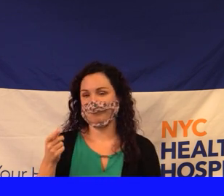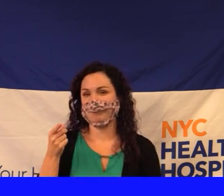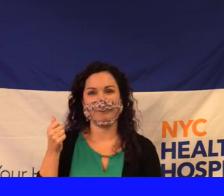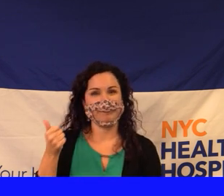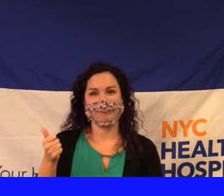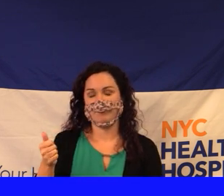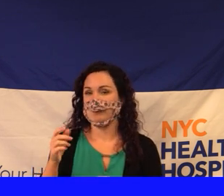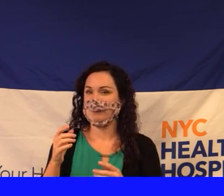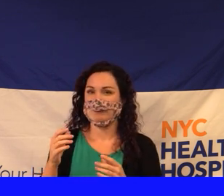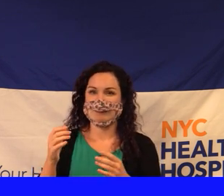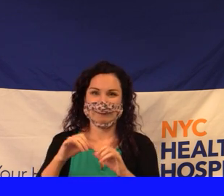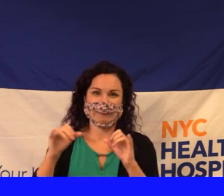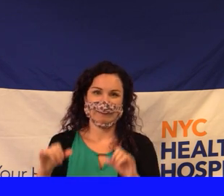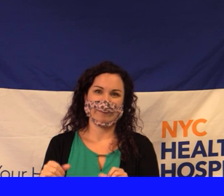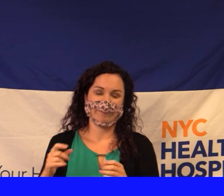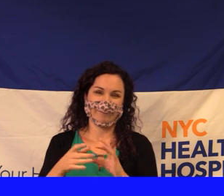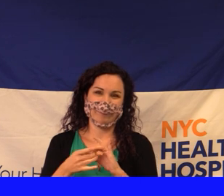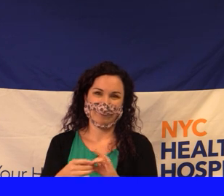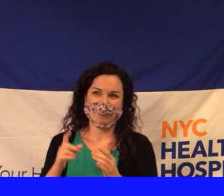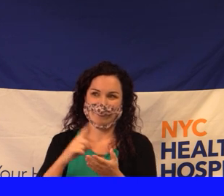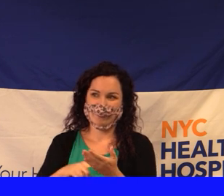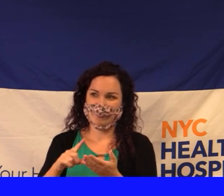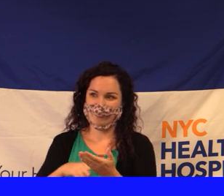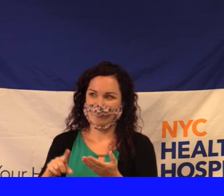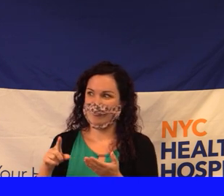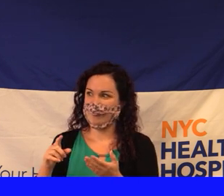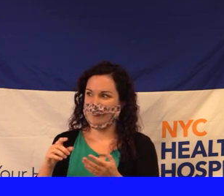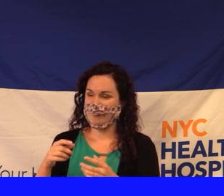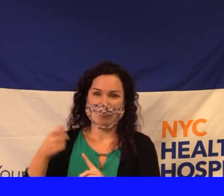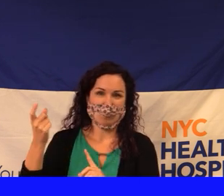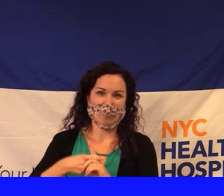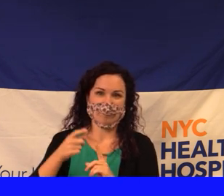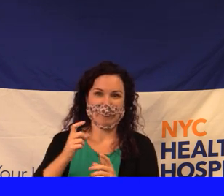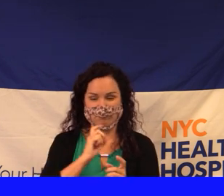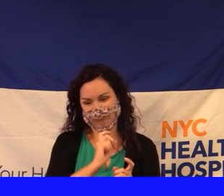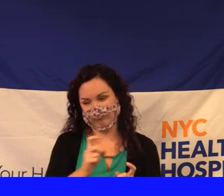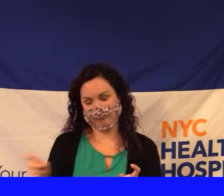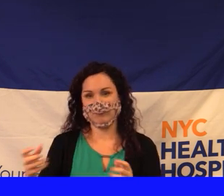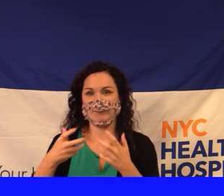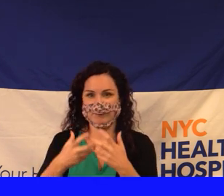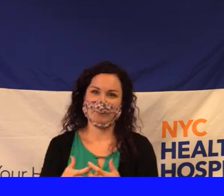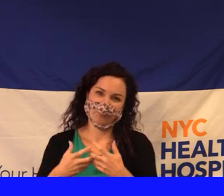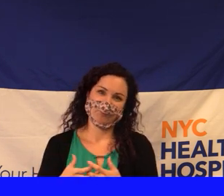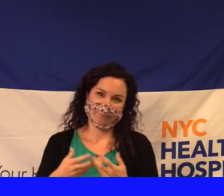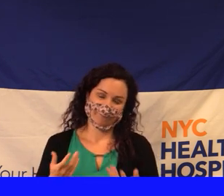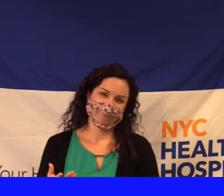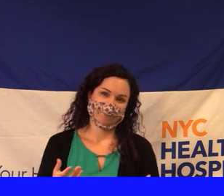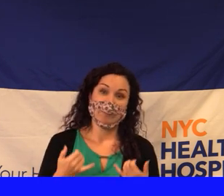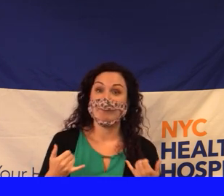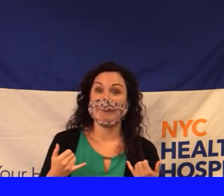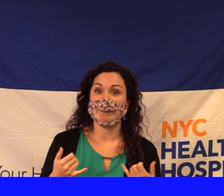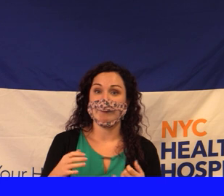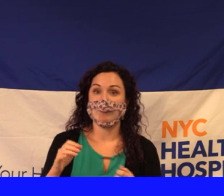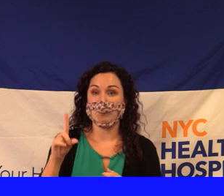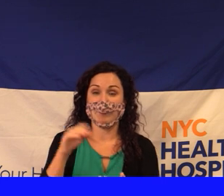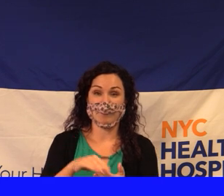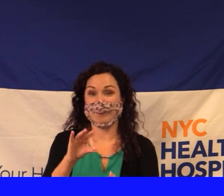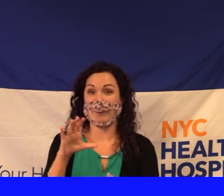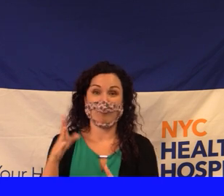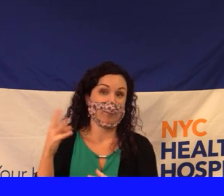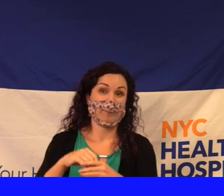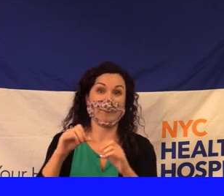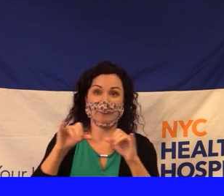system regarding those inventory cabinets known as automated dispensing machines. So there are currently about 1,900 within the